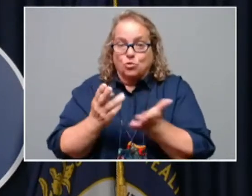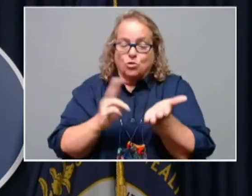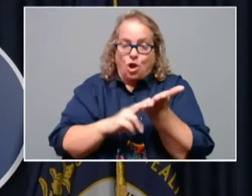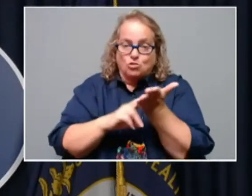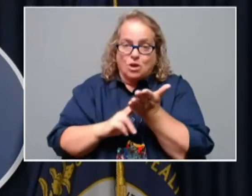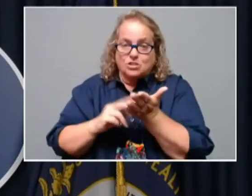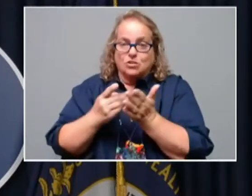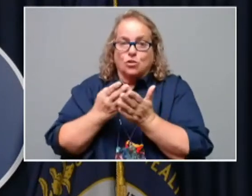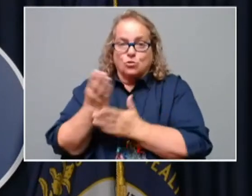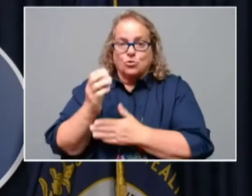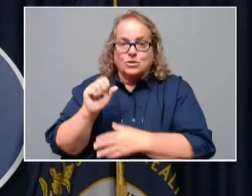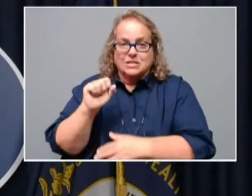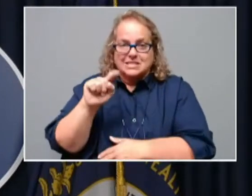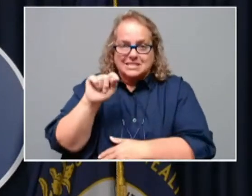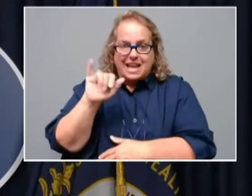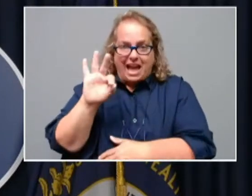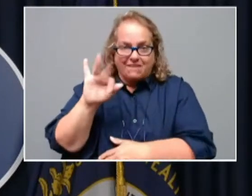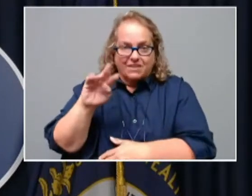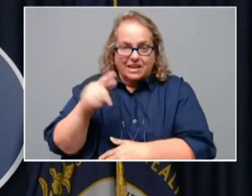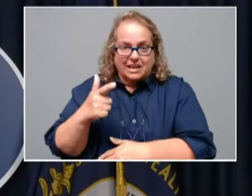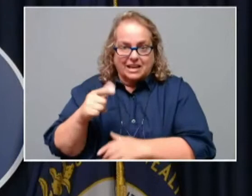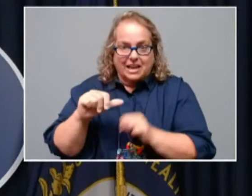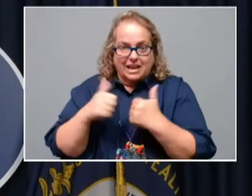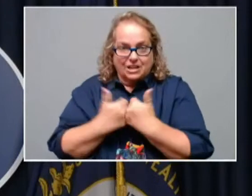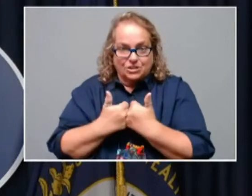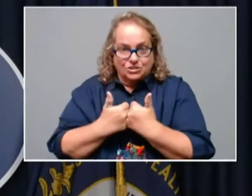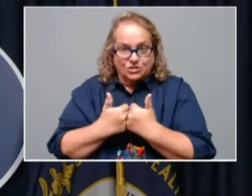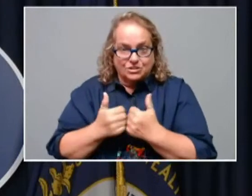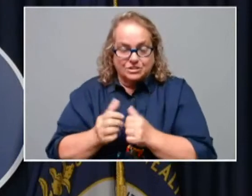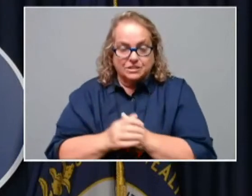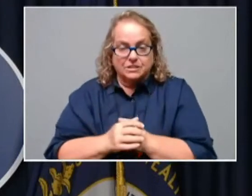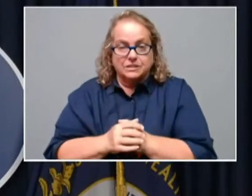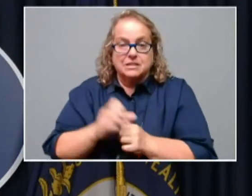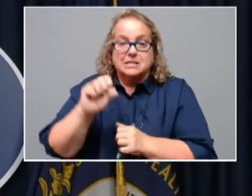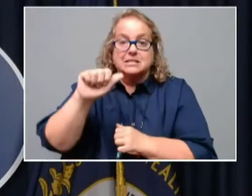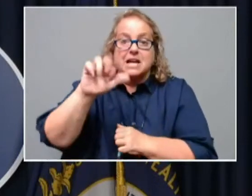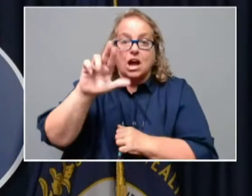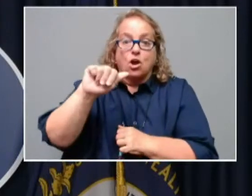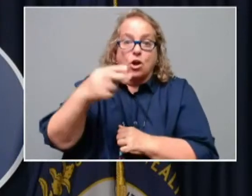staffing agencies. Sarah Ladd, Courier-Journal.